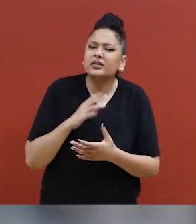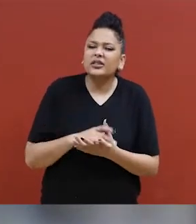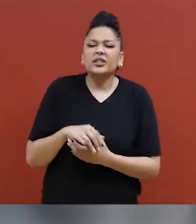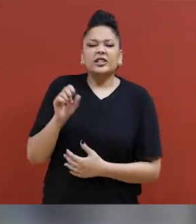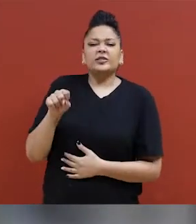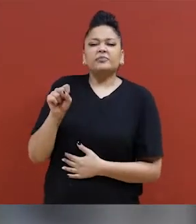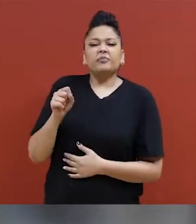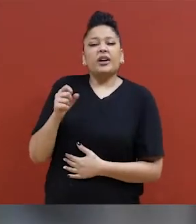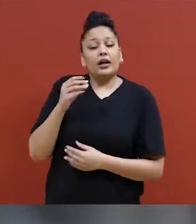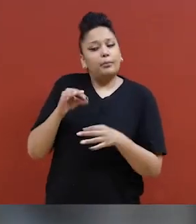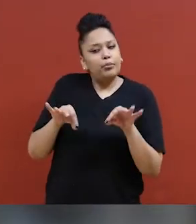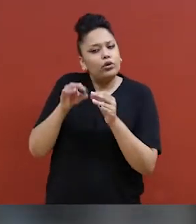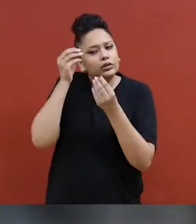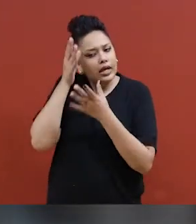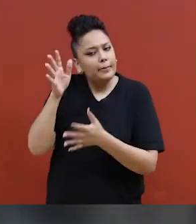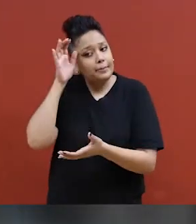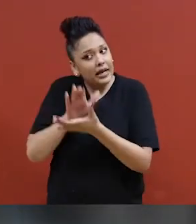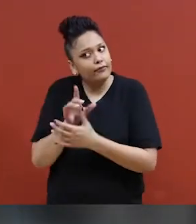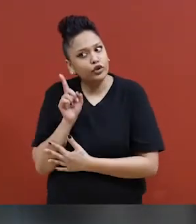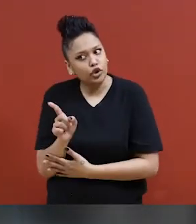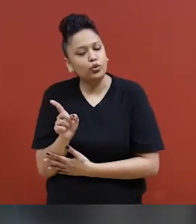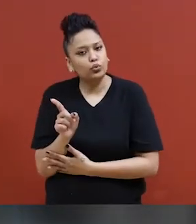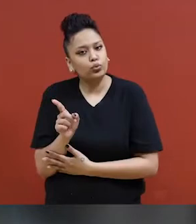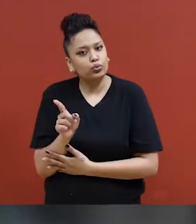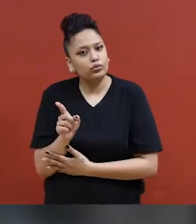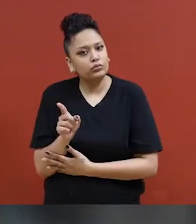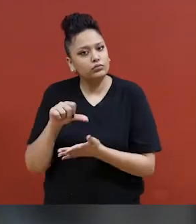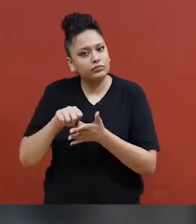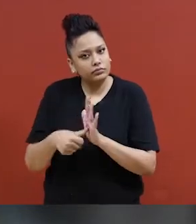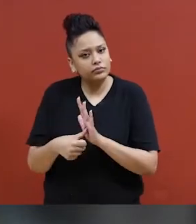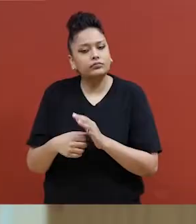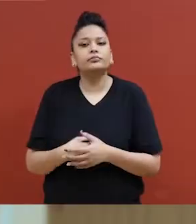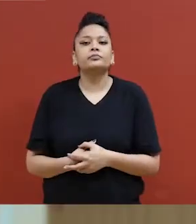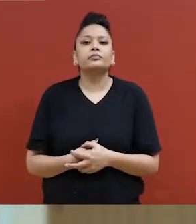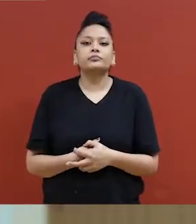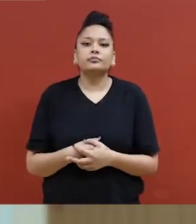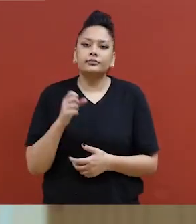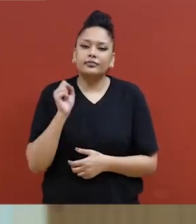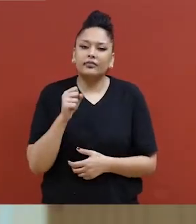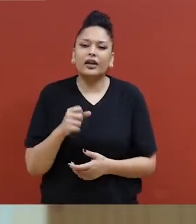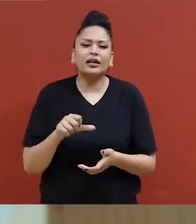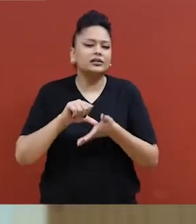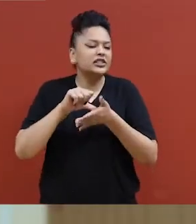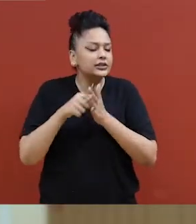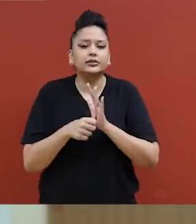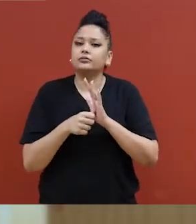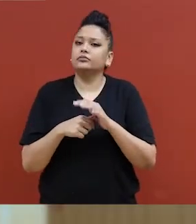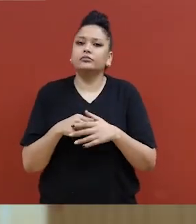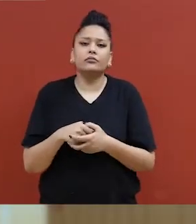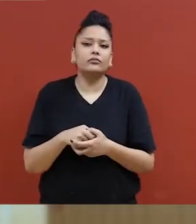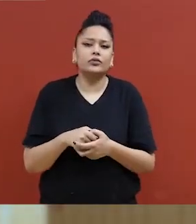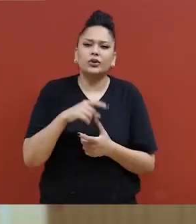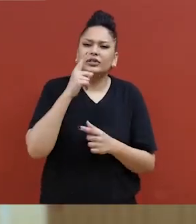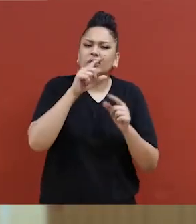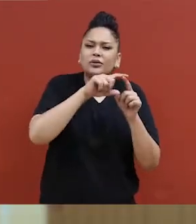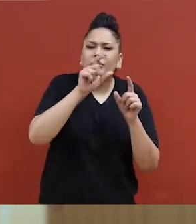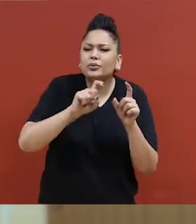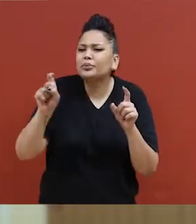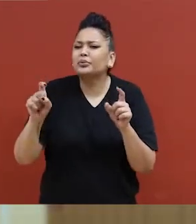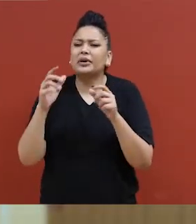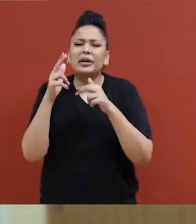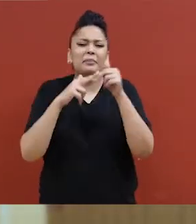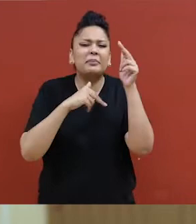very important to state that you believe them. Yes. Yeah. Spray paint it everywhere, on